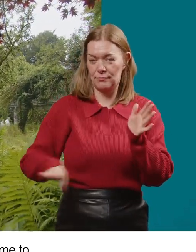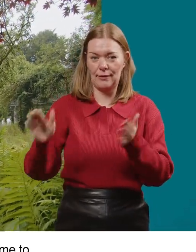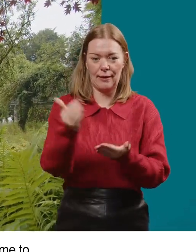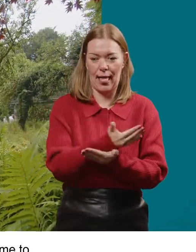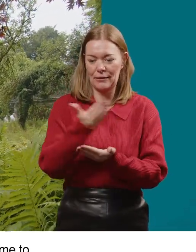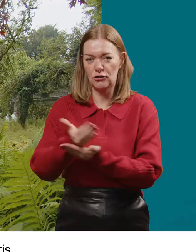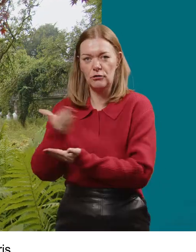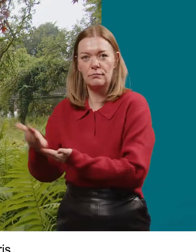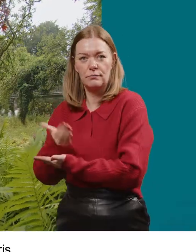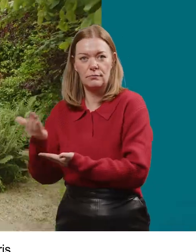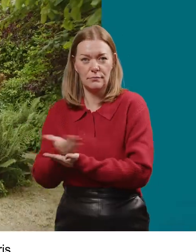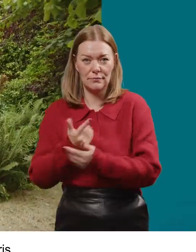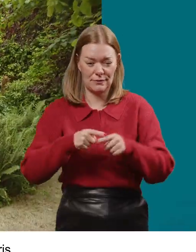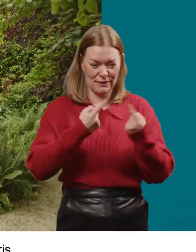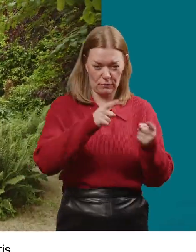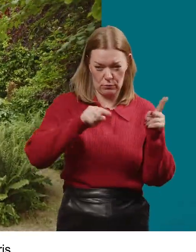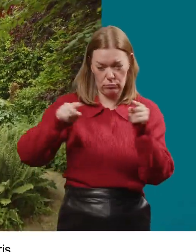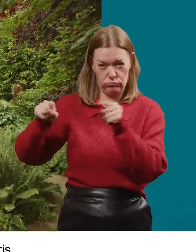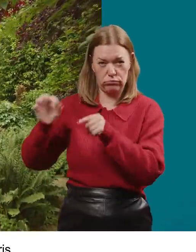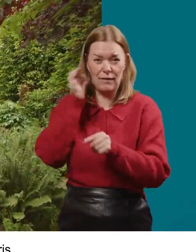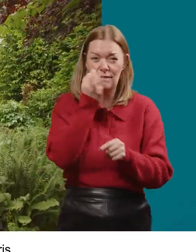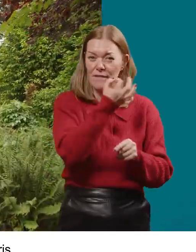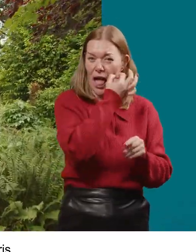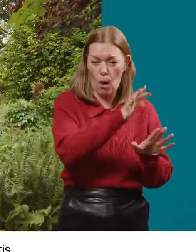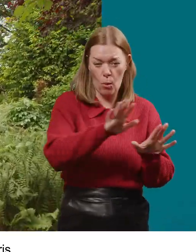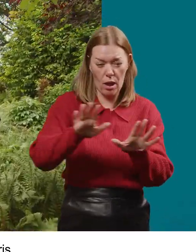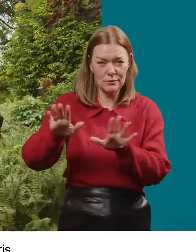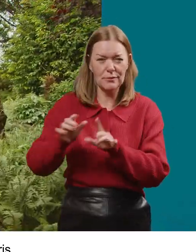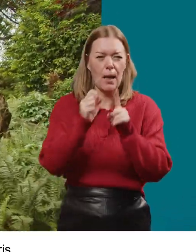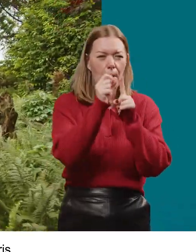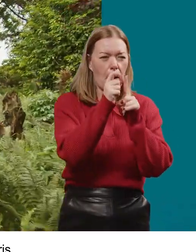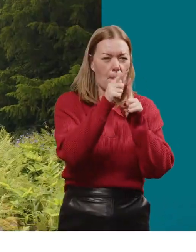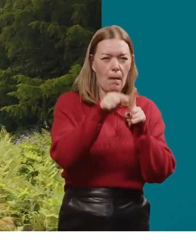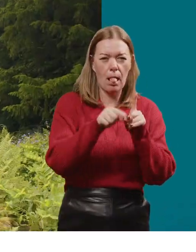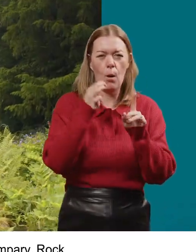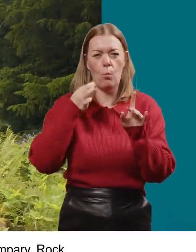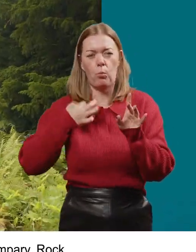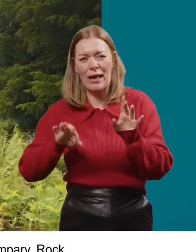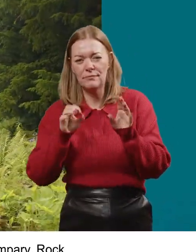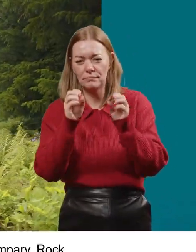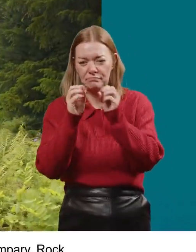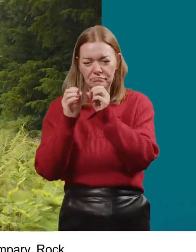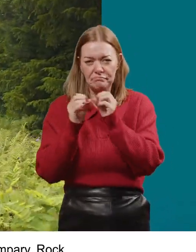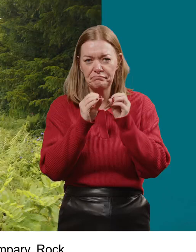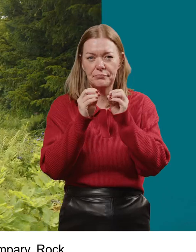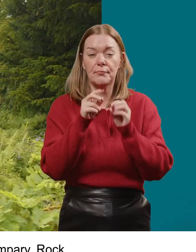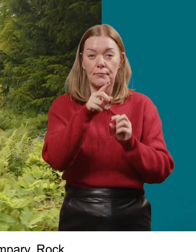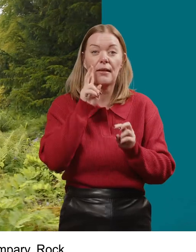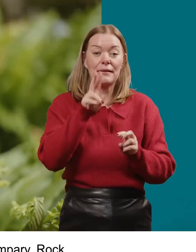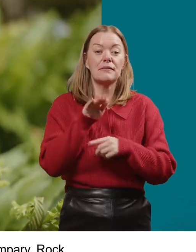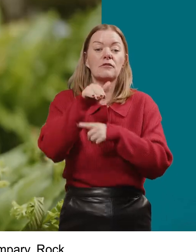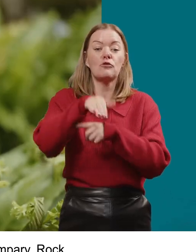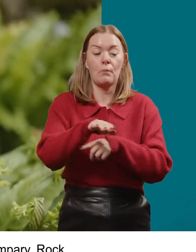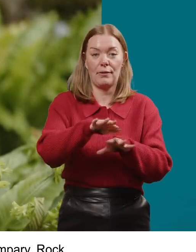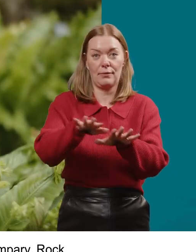hardy ferns: Asplenium, Cystopteris, Dryopteris and Osmunda, which can be found in the stumpery,